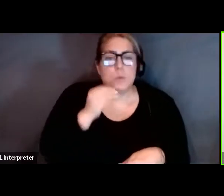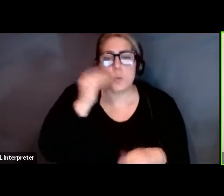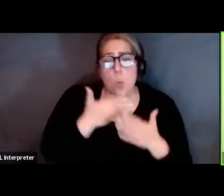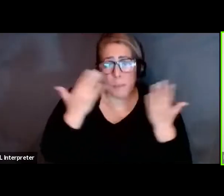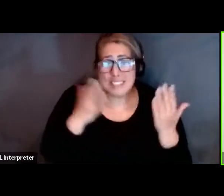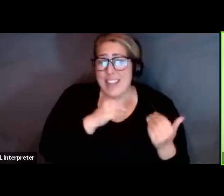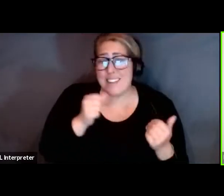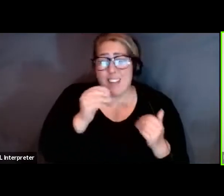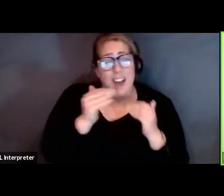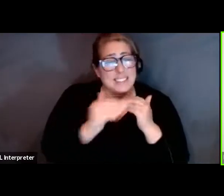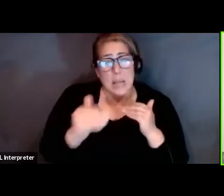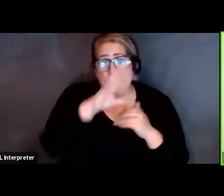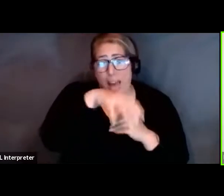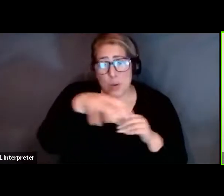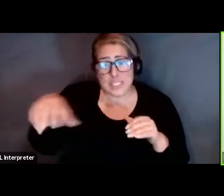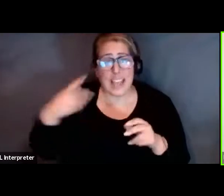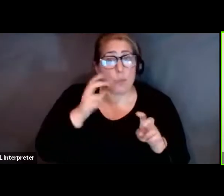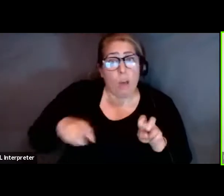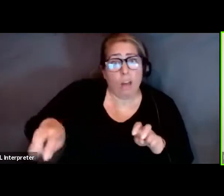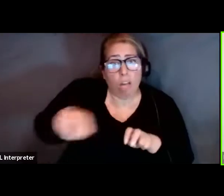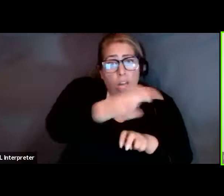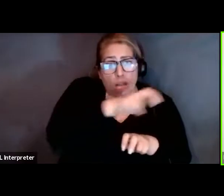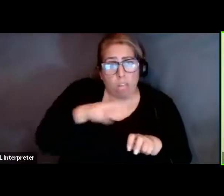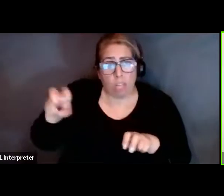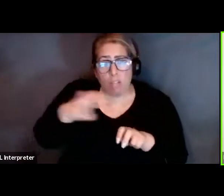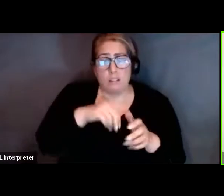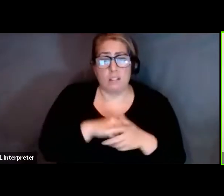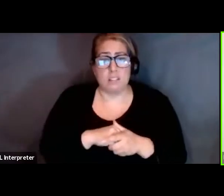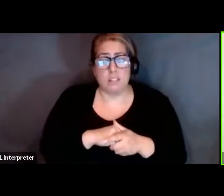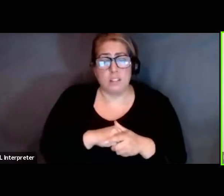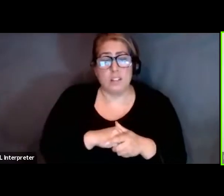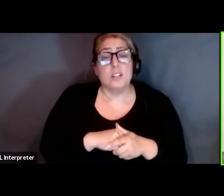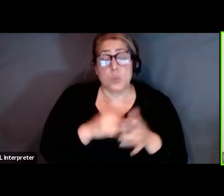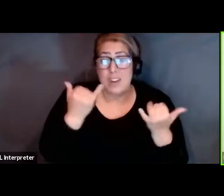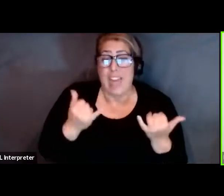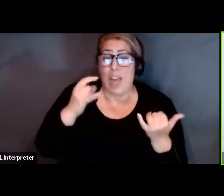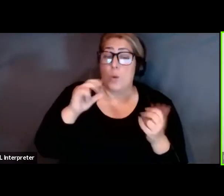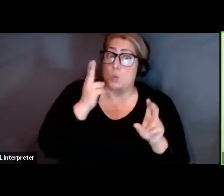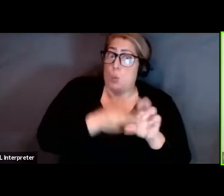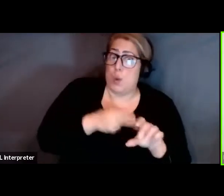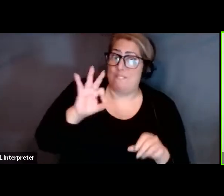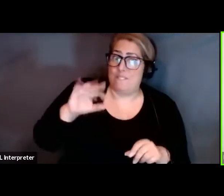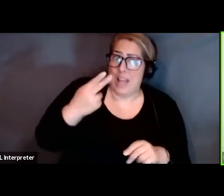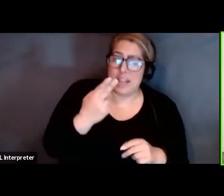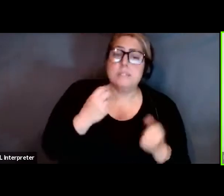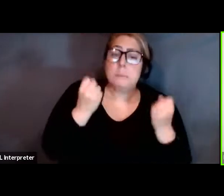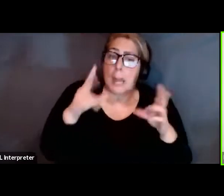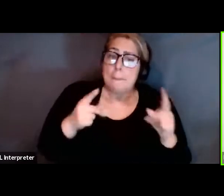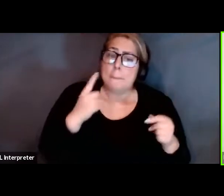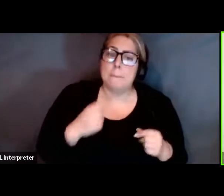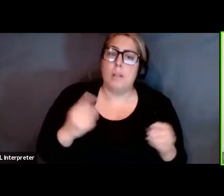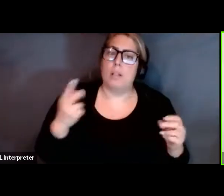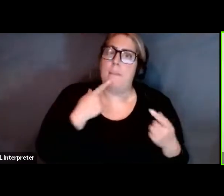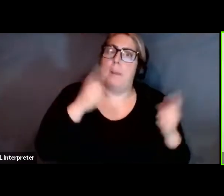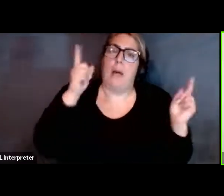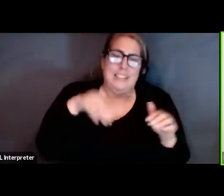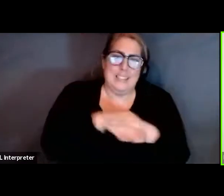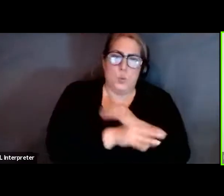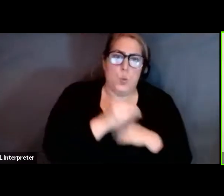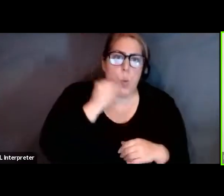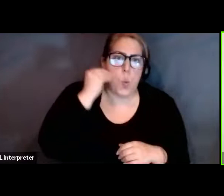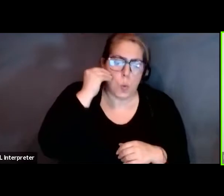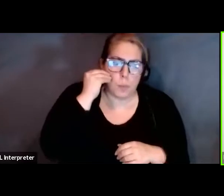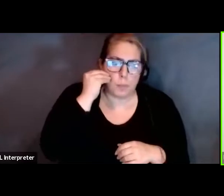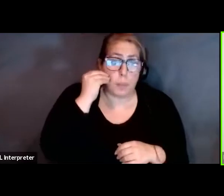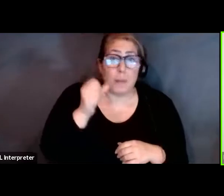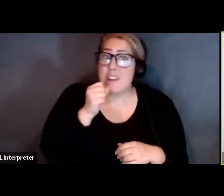but 99% of our members are stably housed within a year of joining. It's not an easy feat to accomplish. Complex housing applications